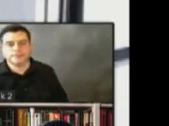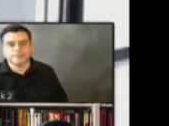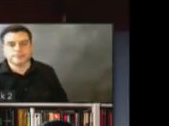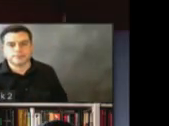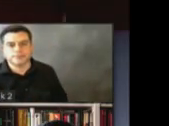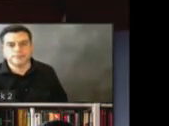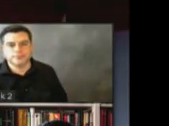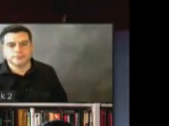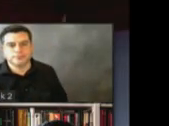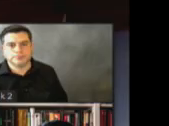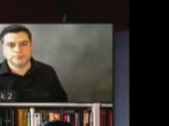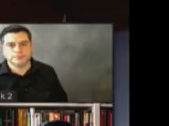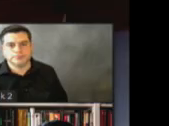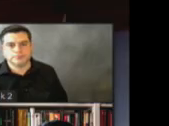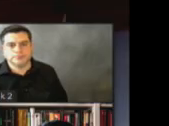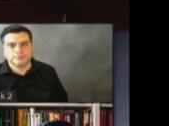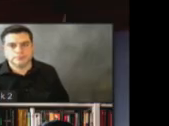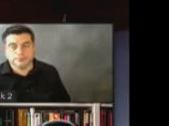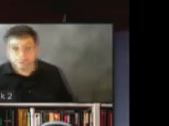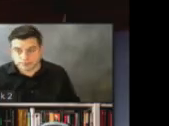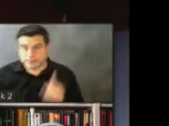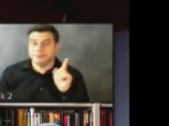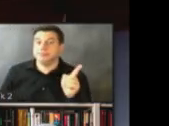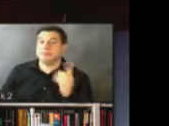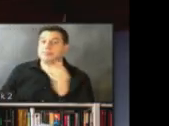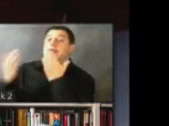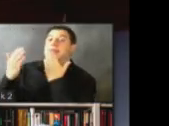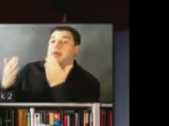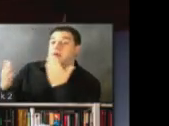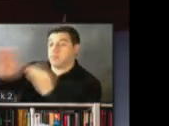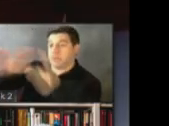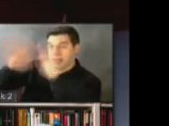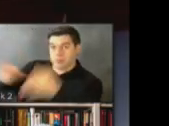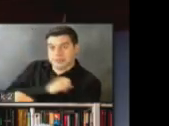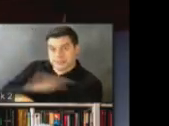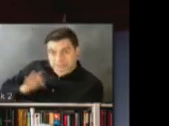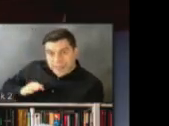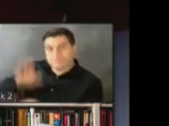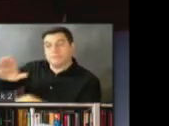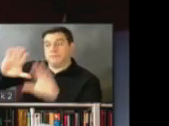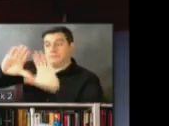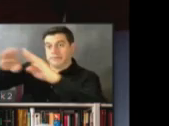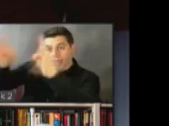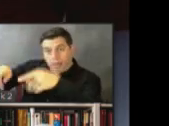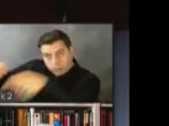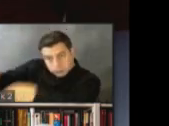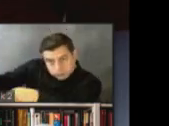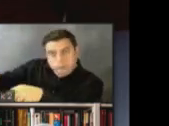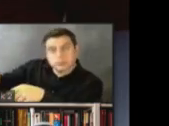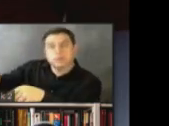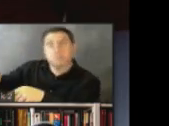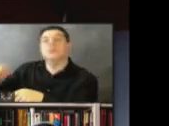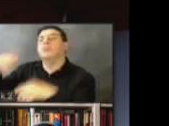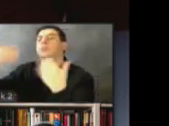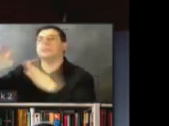I want to thank the housing staff and also the Florida Housing Coalition, who is one of the top leaders in the state for affordable housing